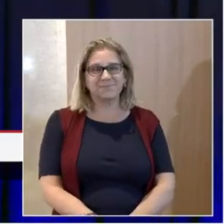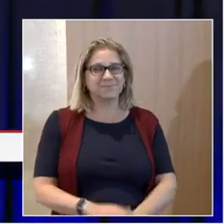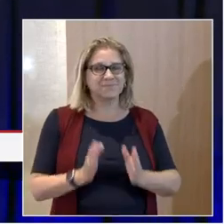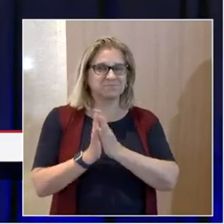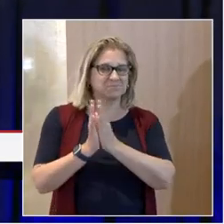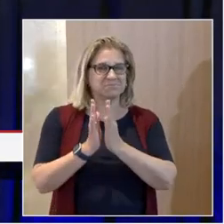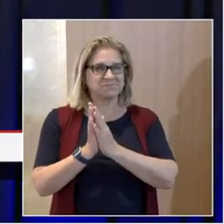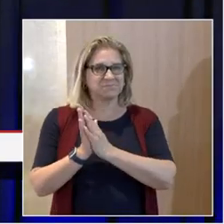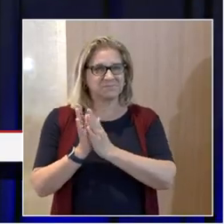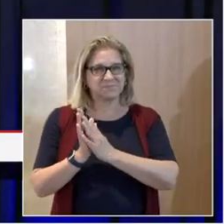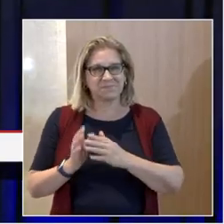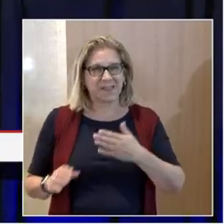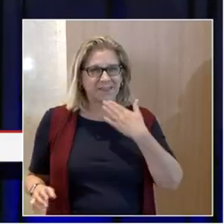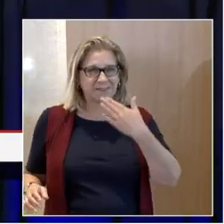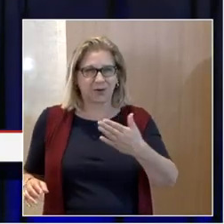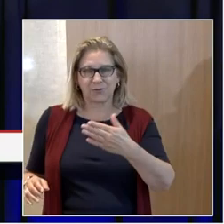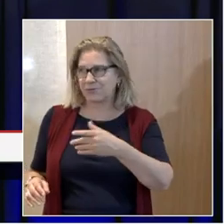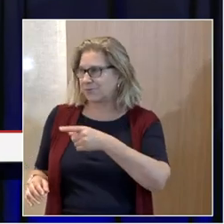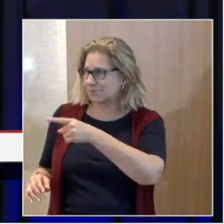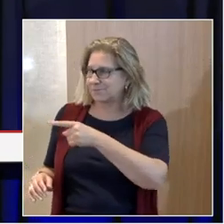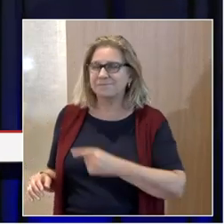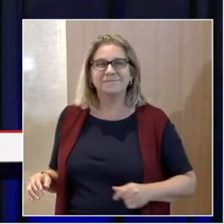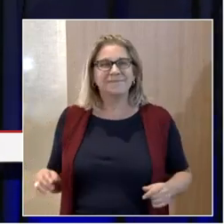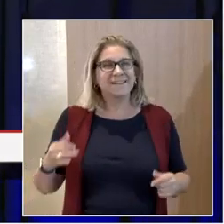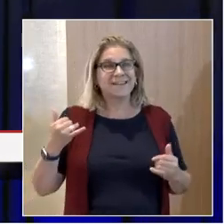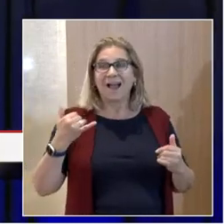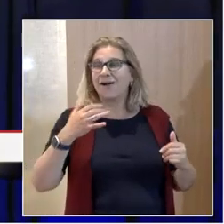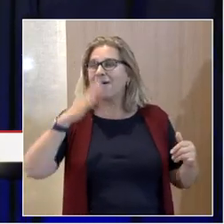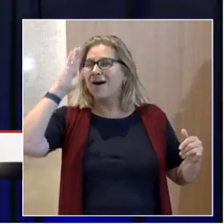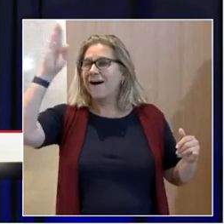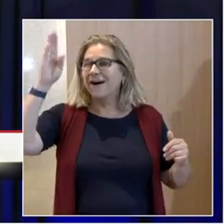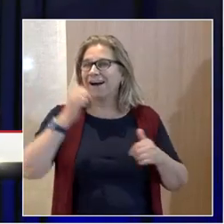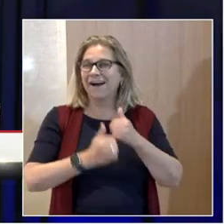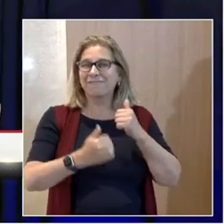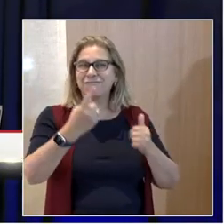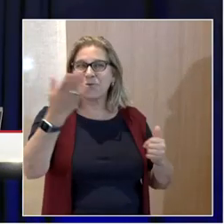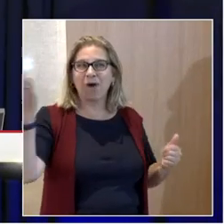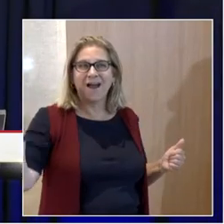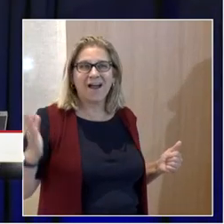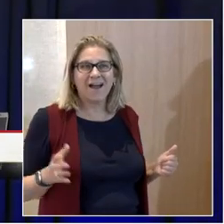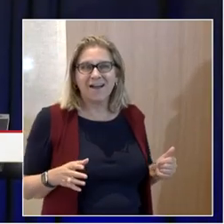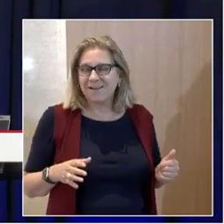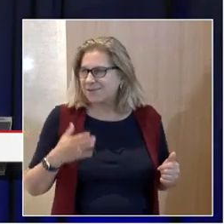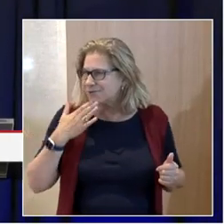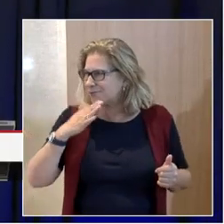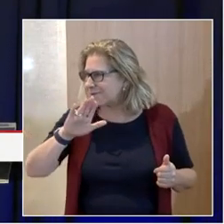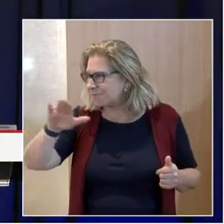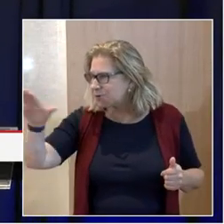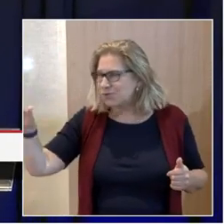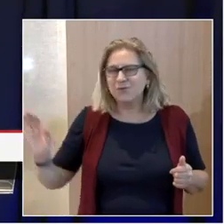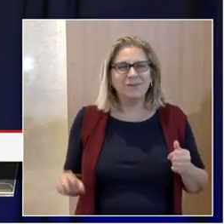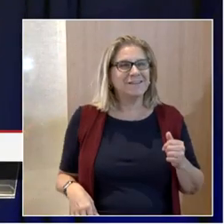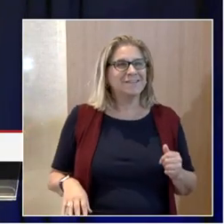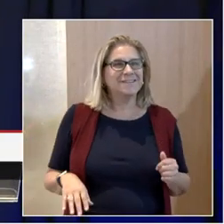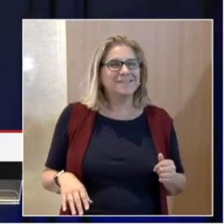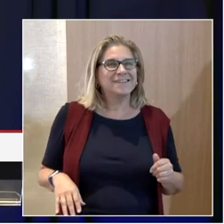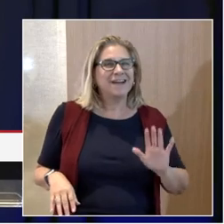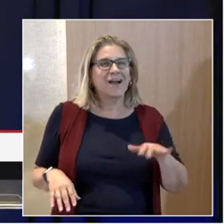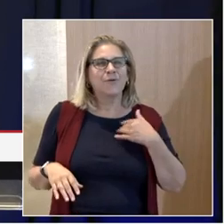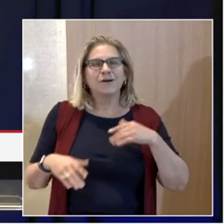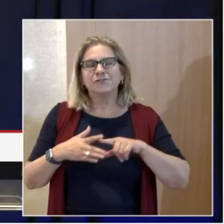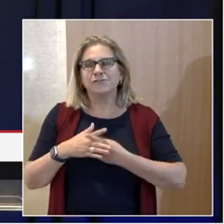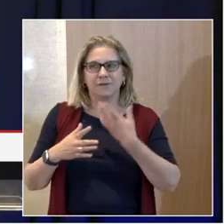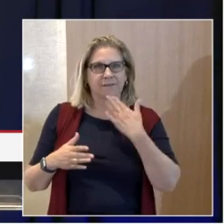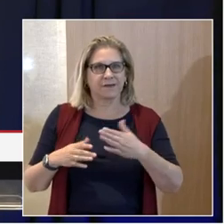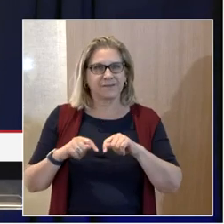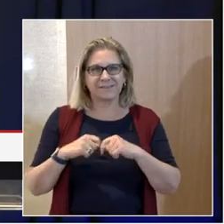Thank you, Jaron, and good afternoon, everyone. I just want to start with giving a big thanks to the teams at the